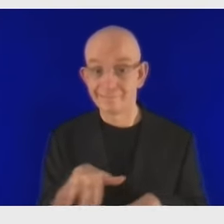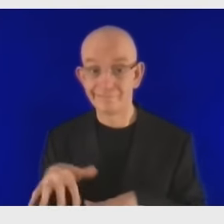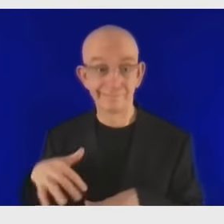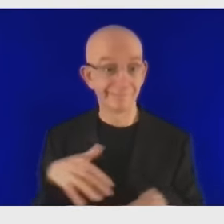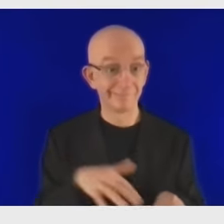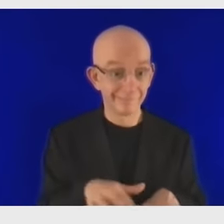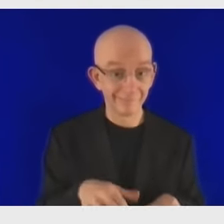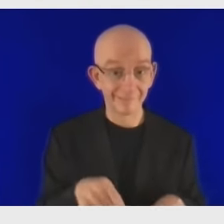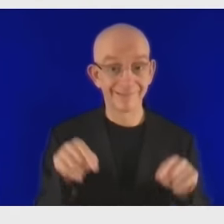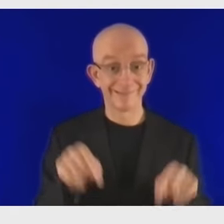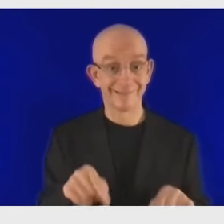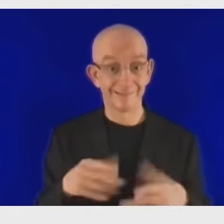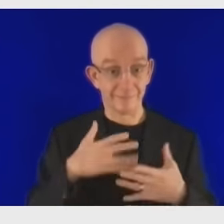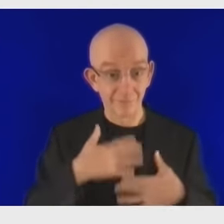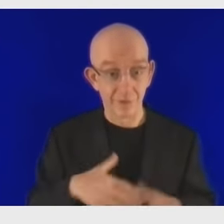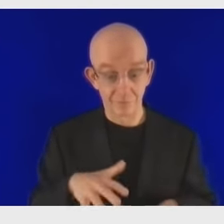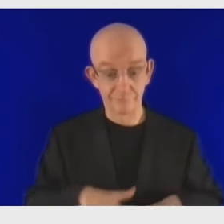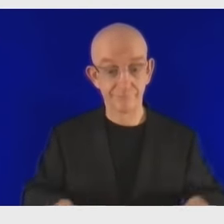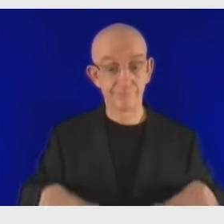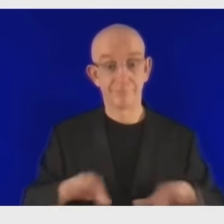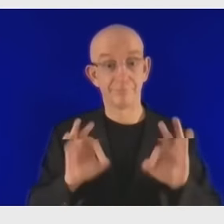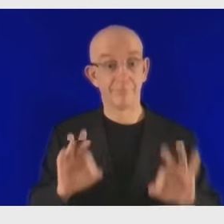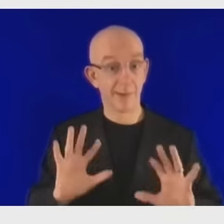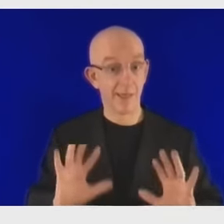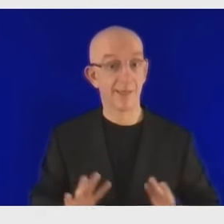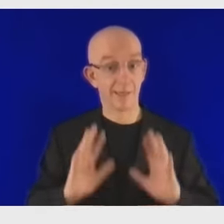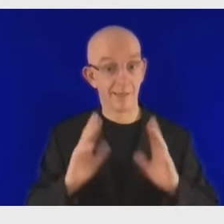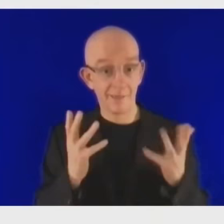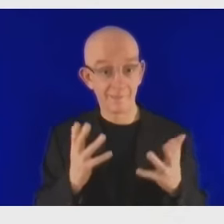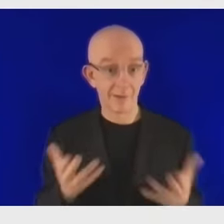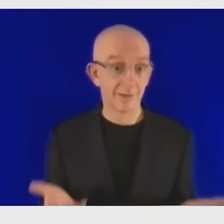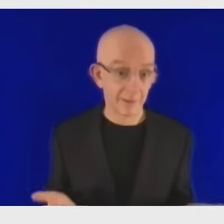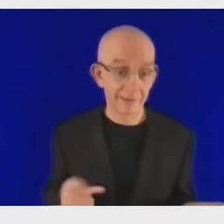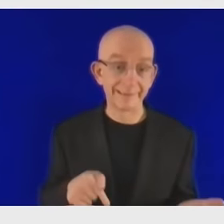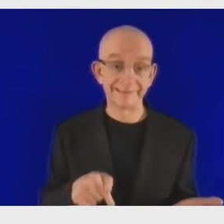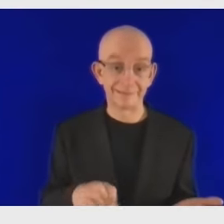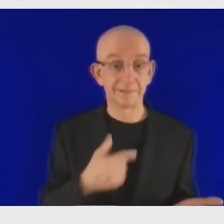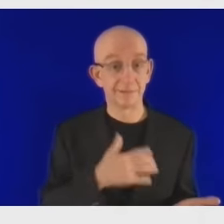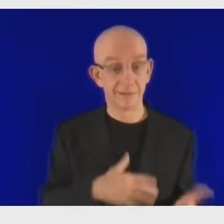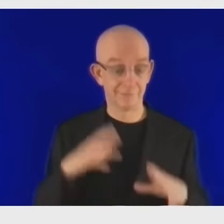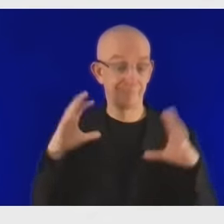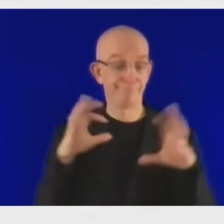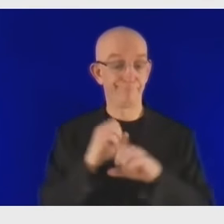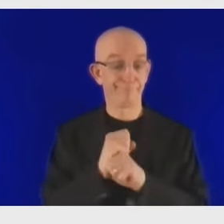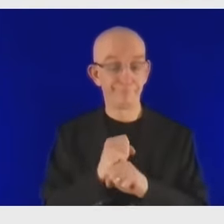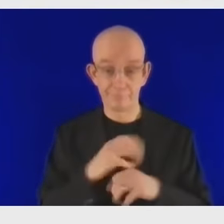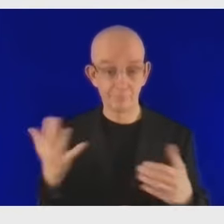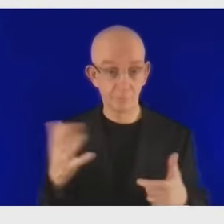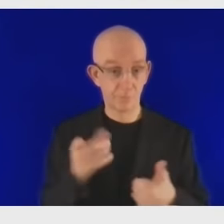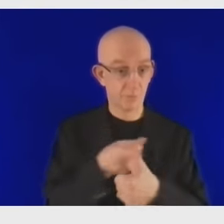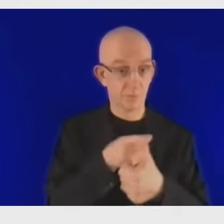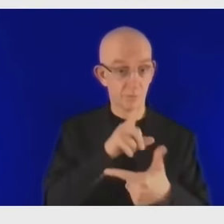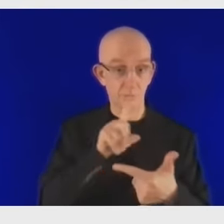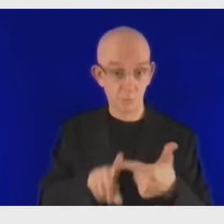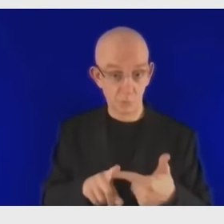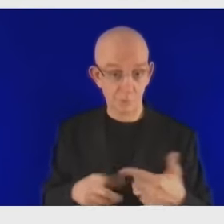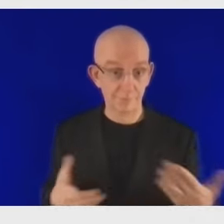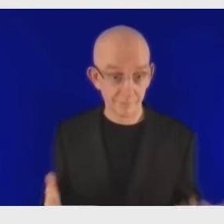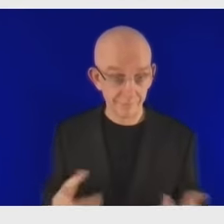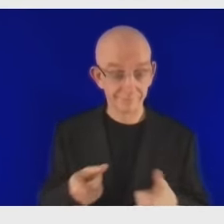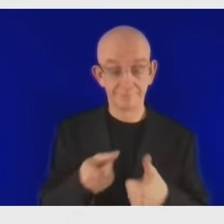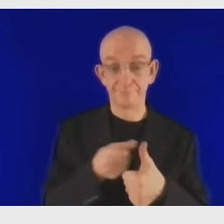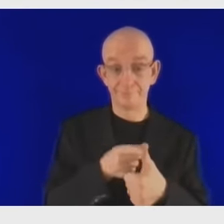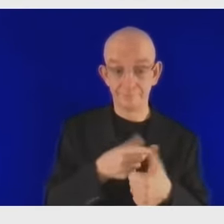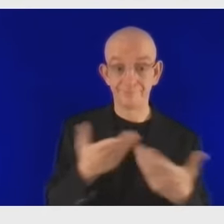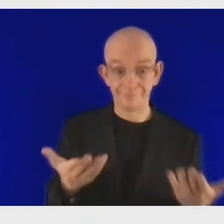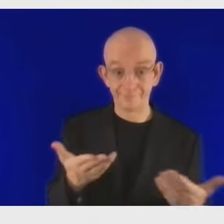just 2 points. As the international community and people here promote to ratify this agreement in the Latin